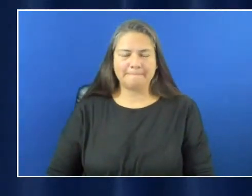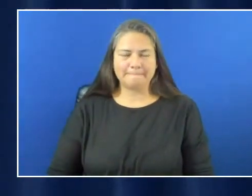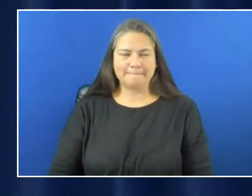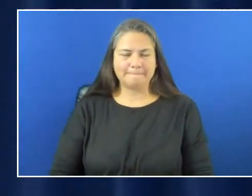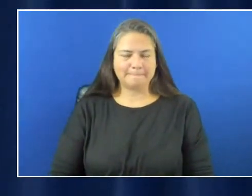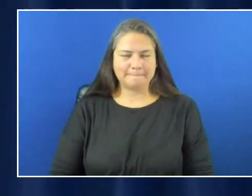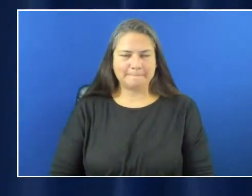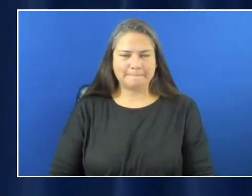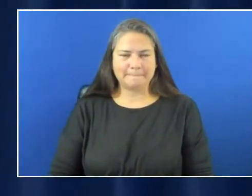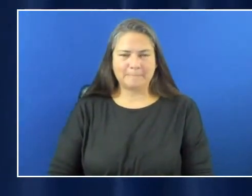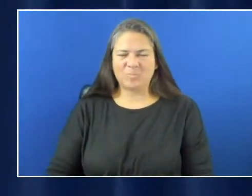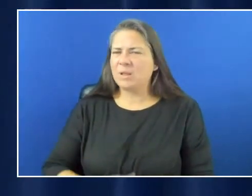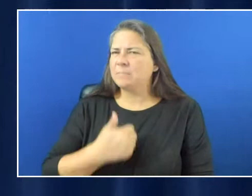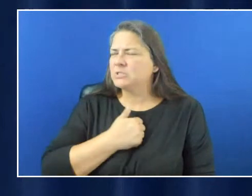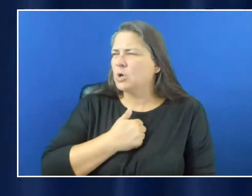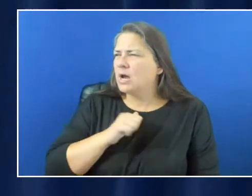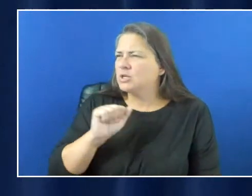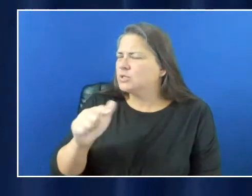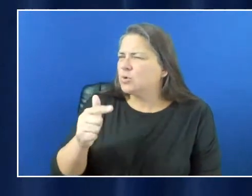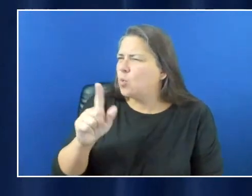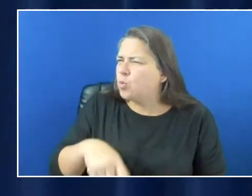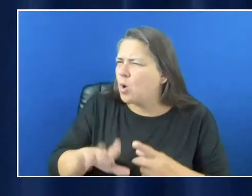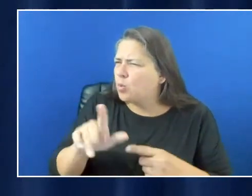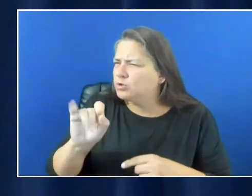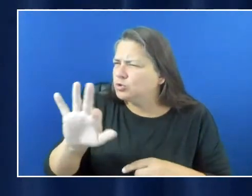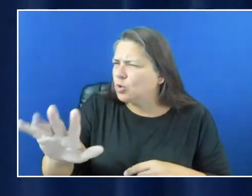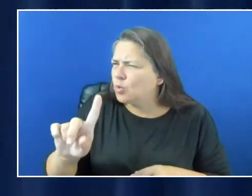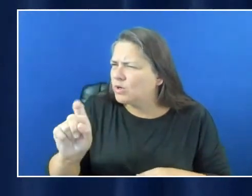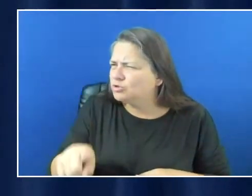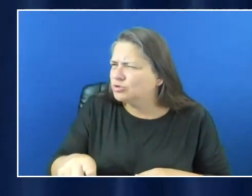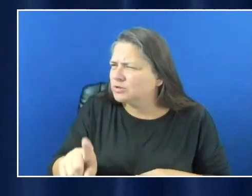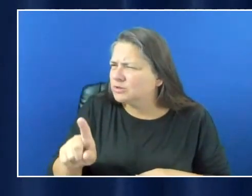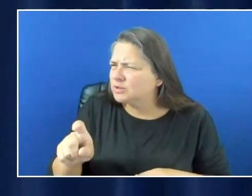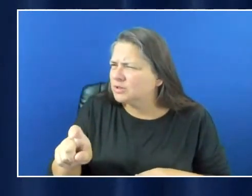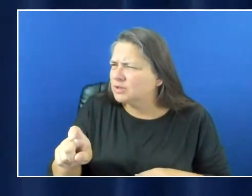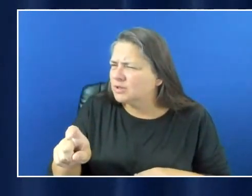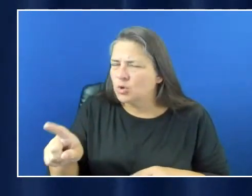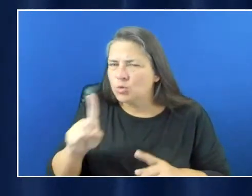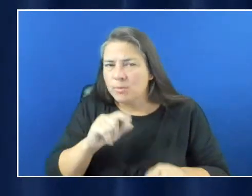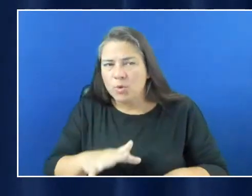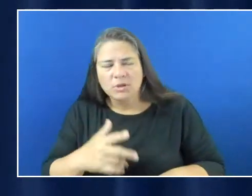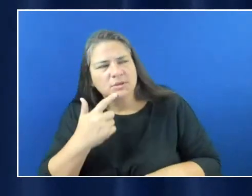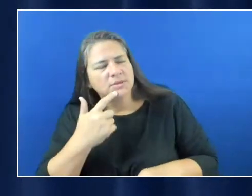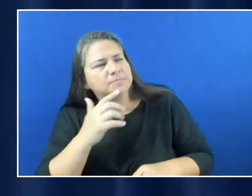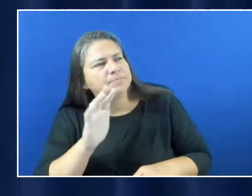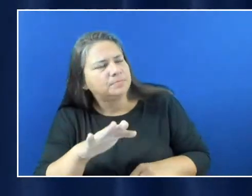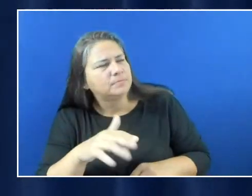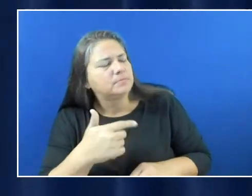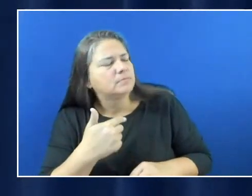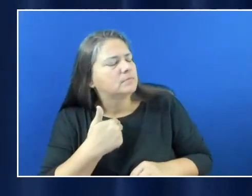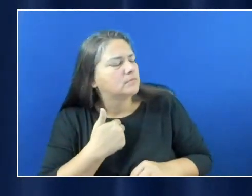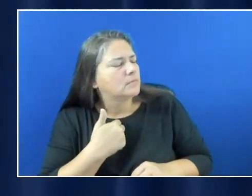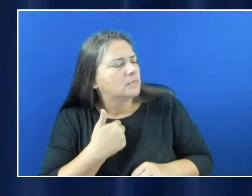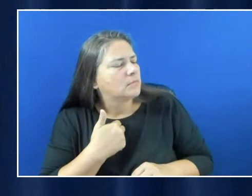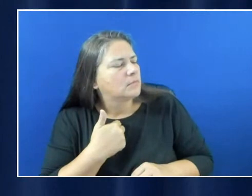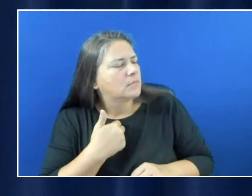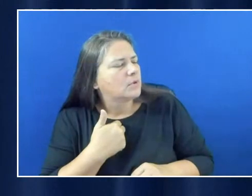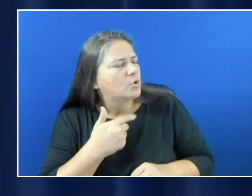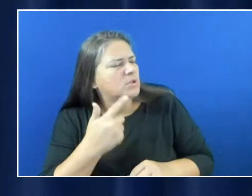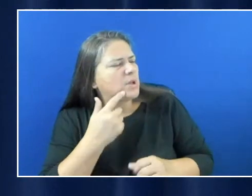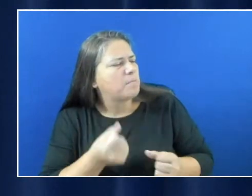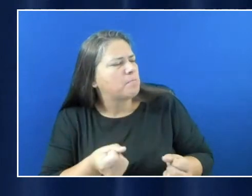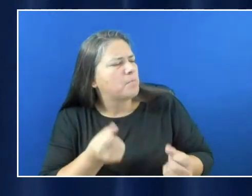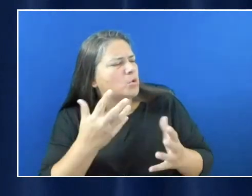I'm sorry, Lawrence, what was your question again? Talk about how this thing exactly works. I mean, it's multi-state, multi-agency,